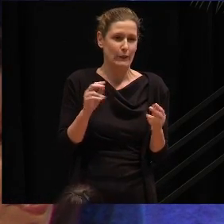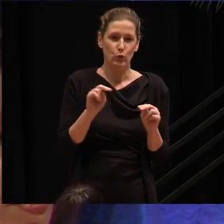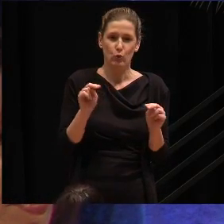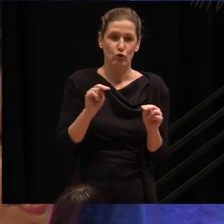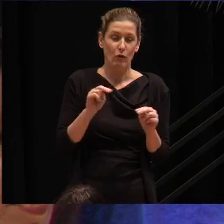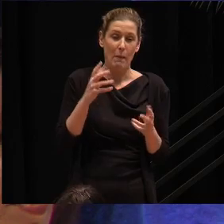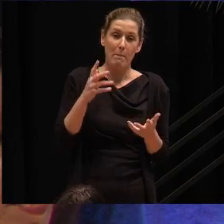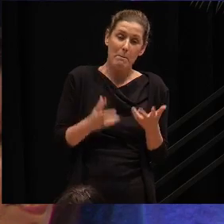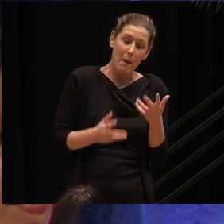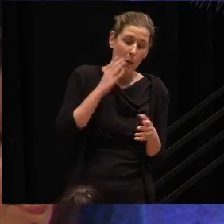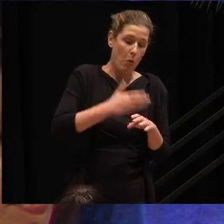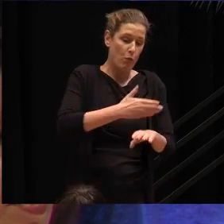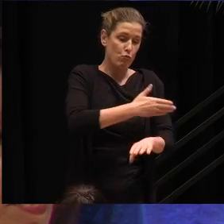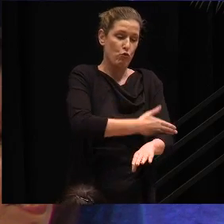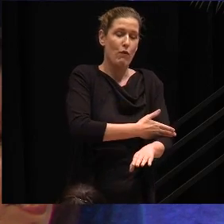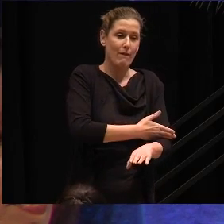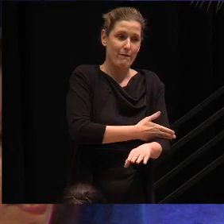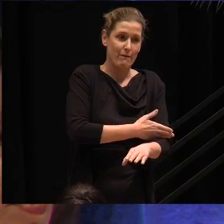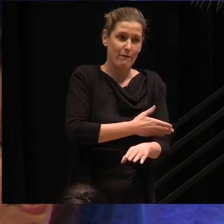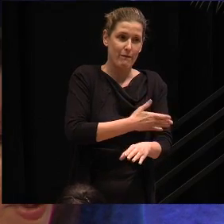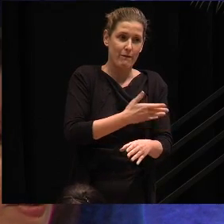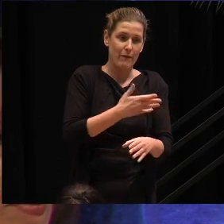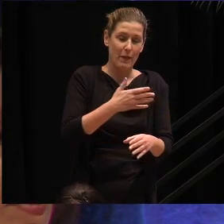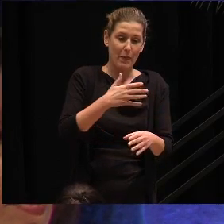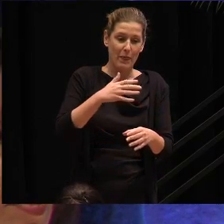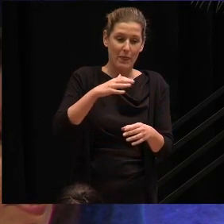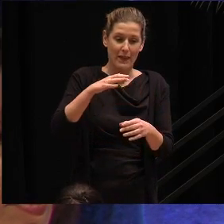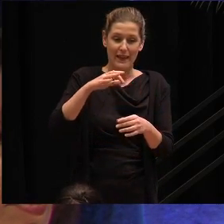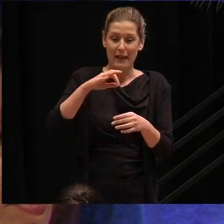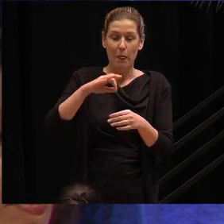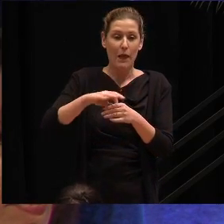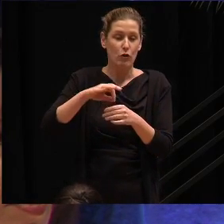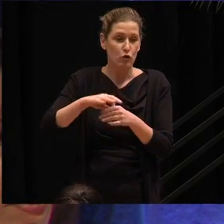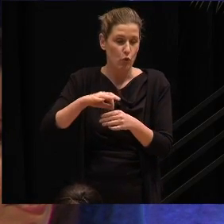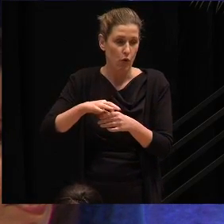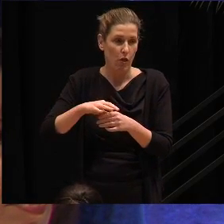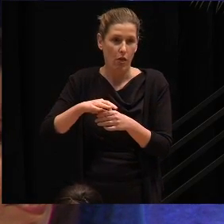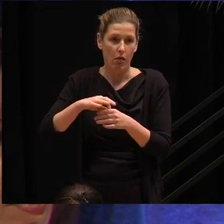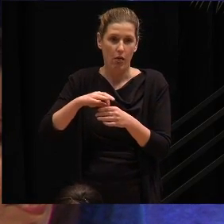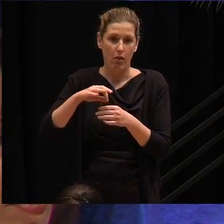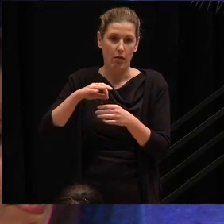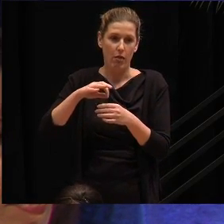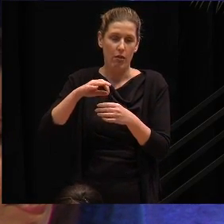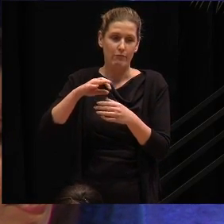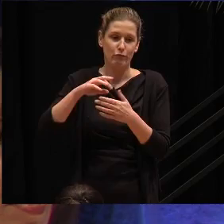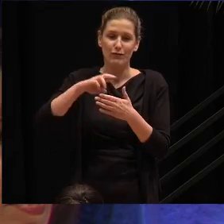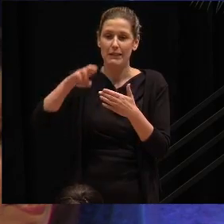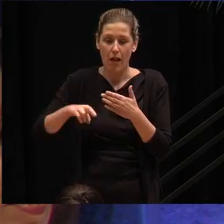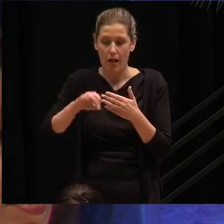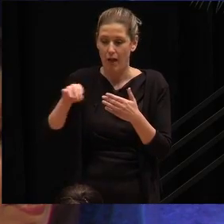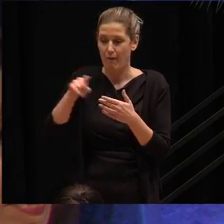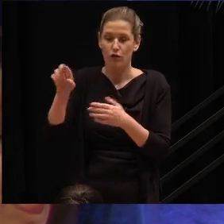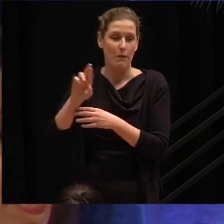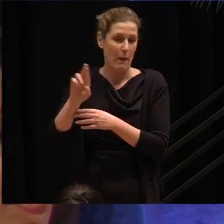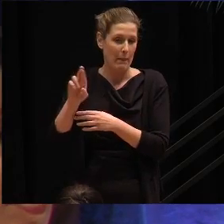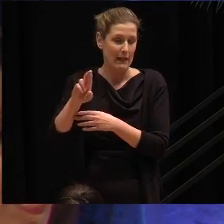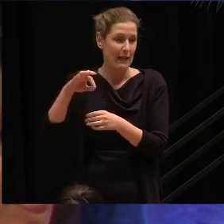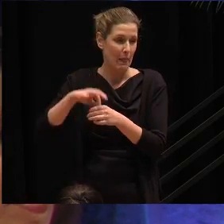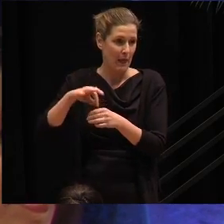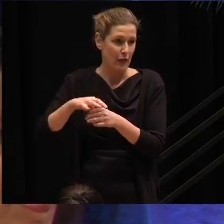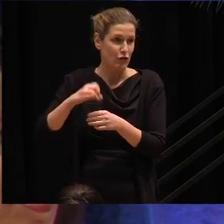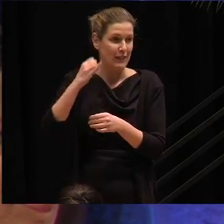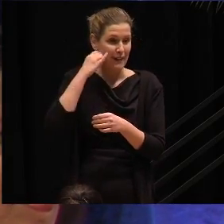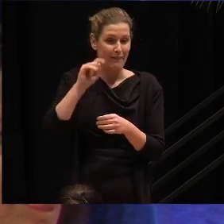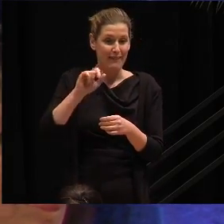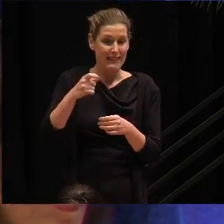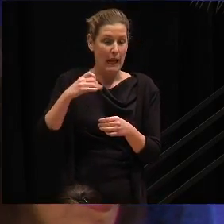may improve the electoral prospects of the Republican Party this year if some of the tax benefits accrue the